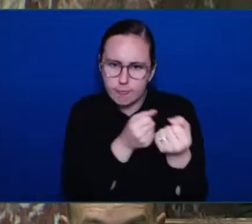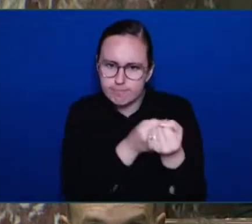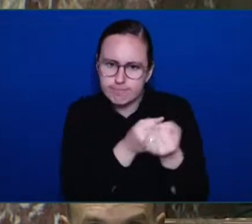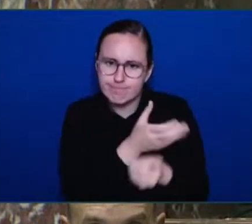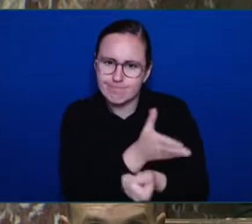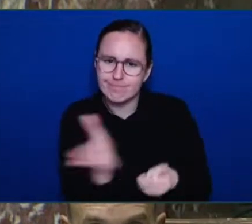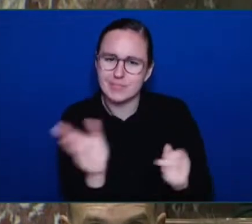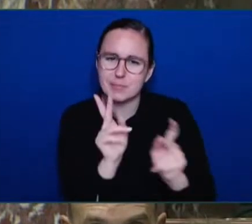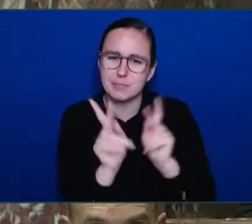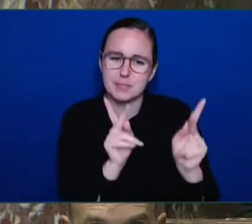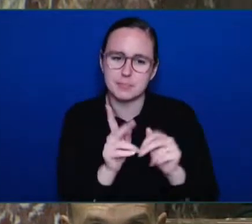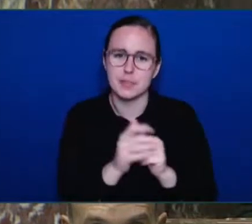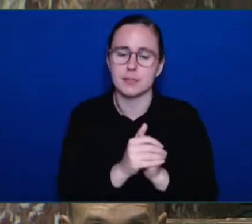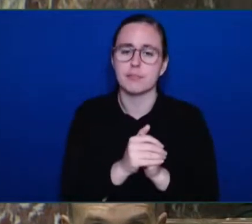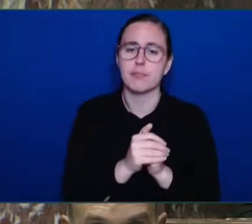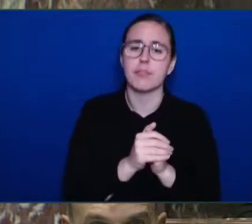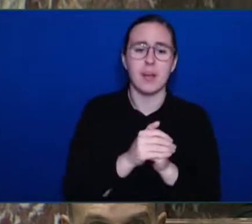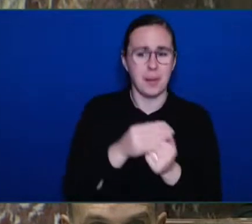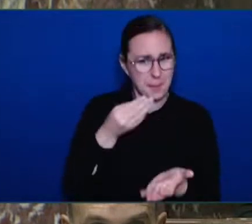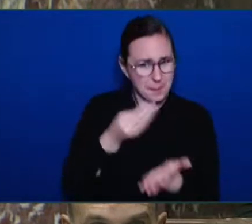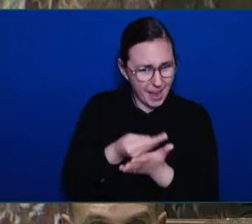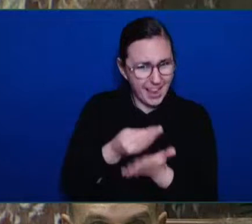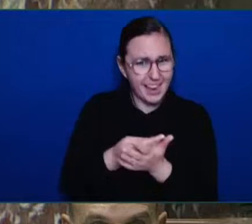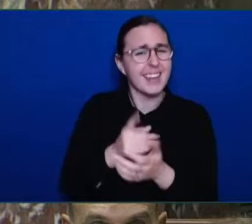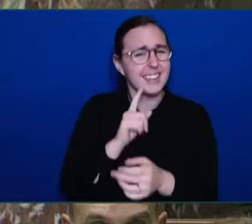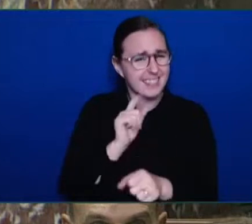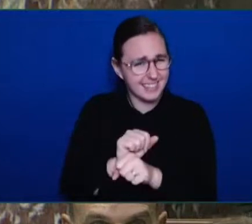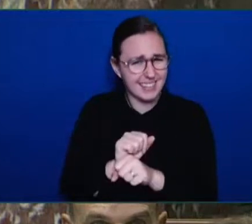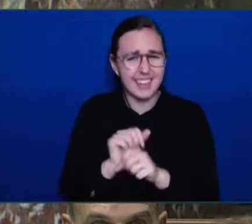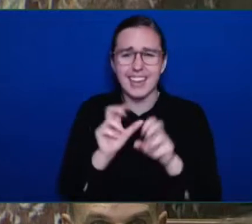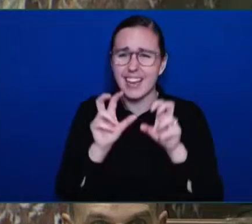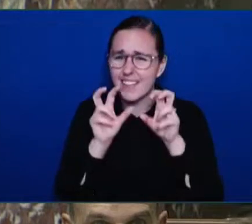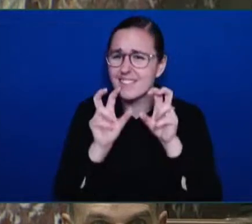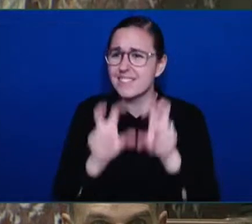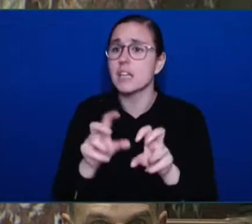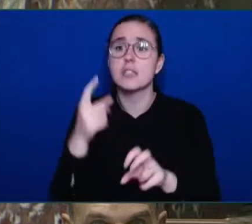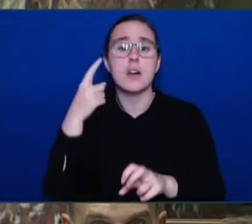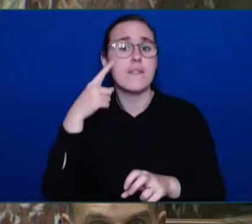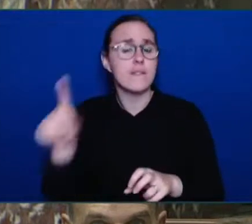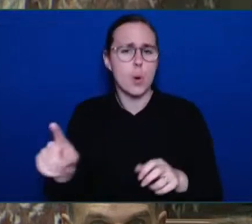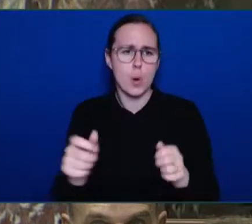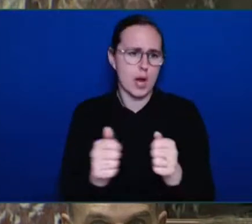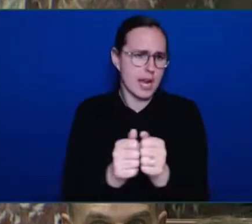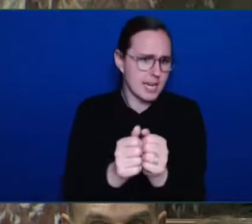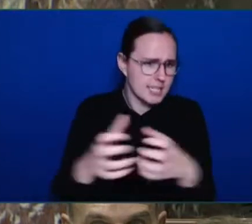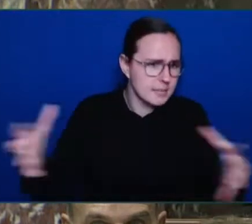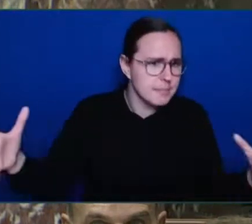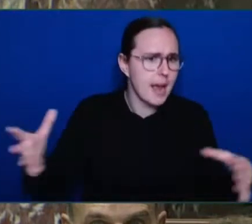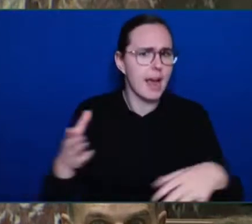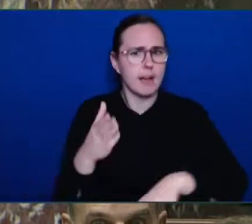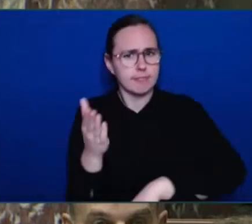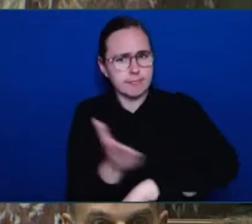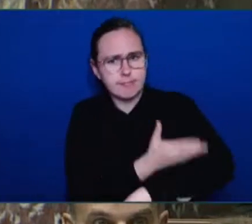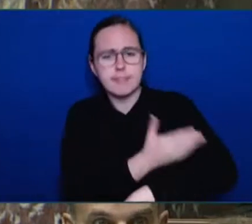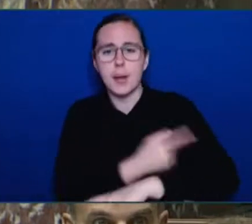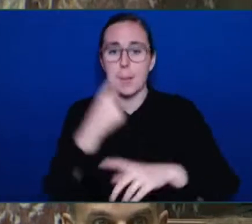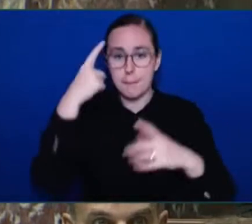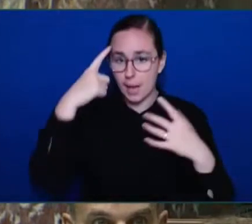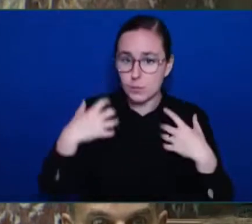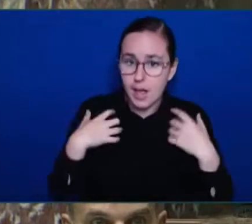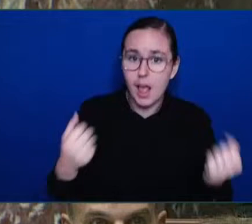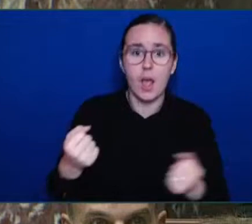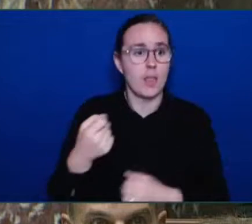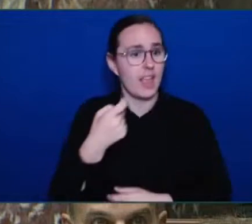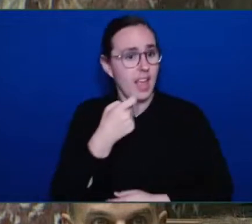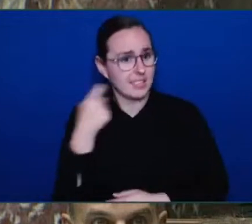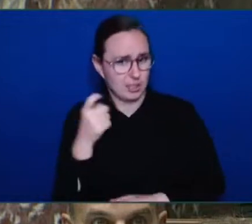and addiction services in communities across our province. We are committed. Members. We are committed to